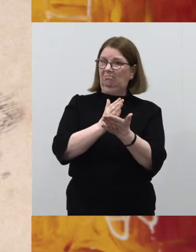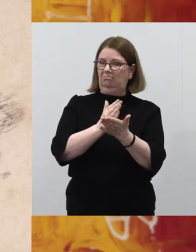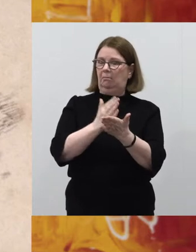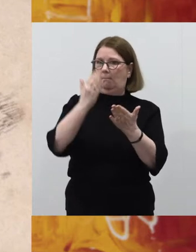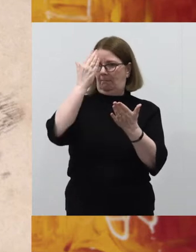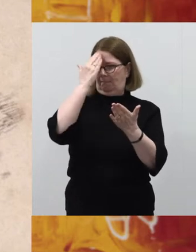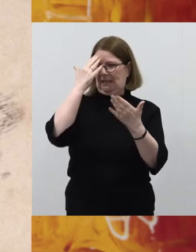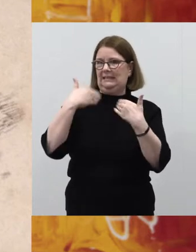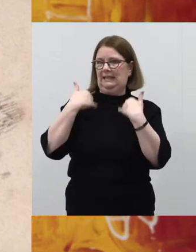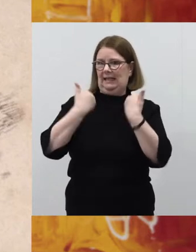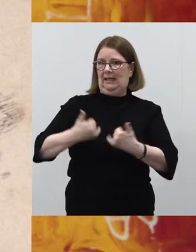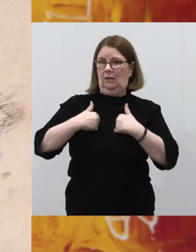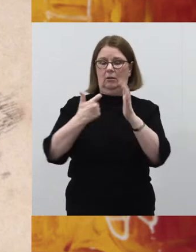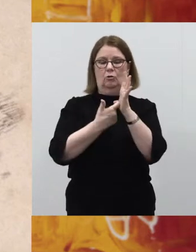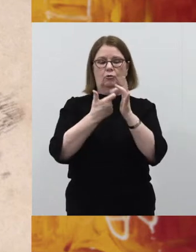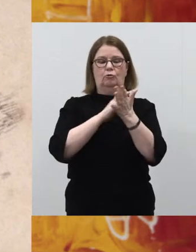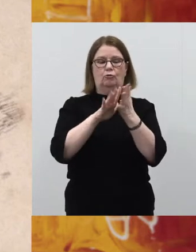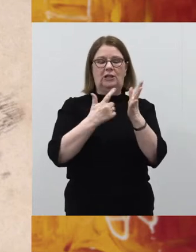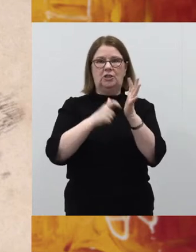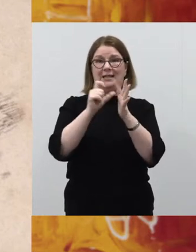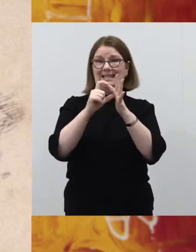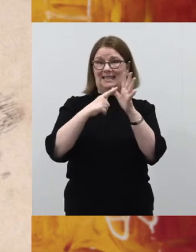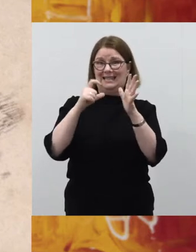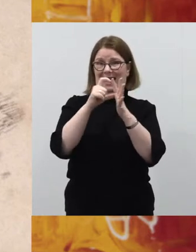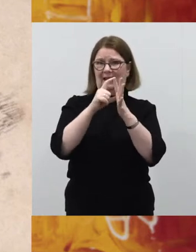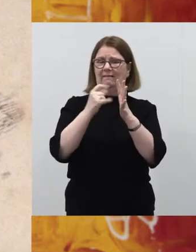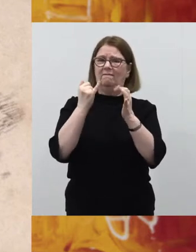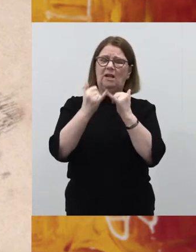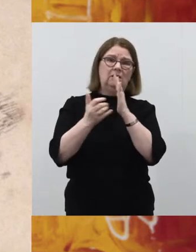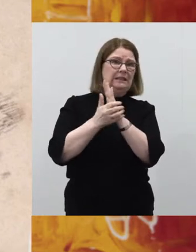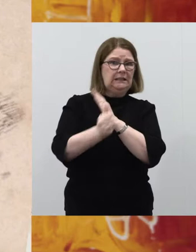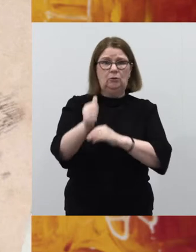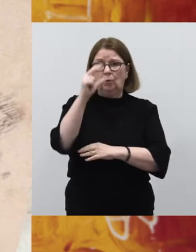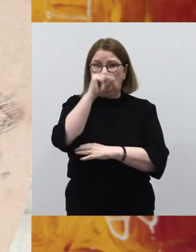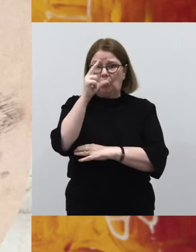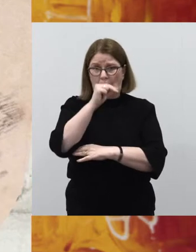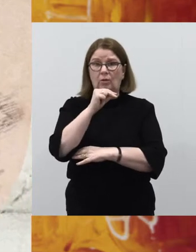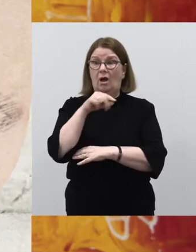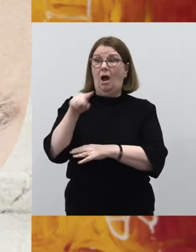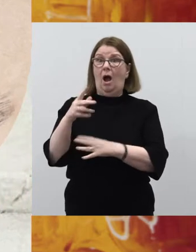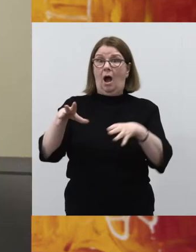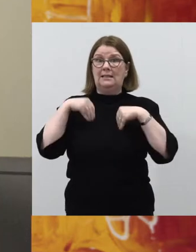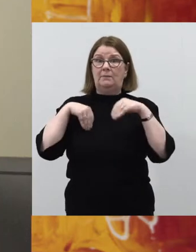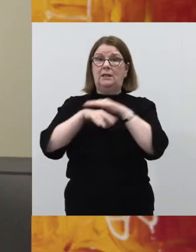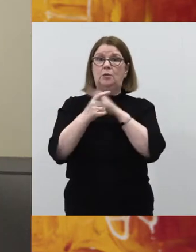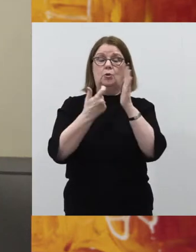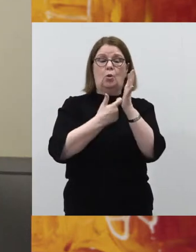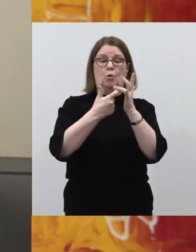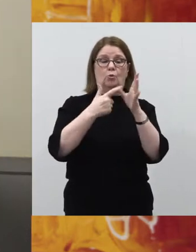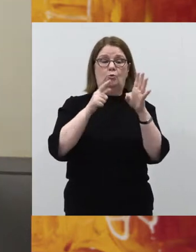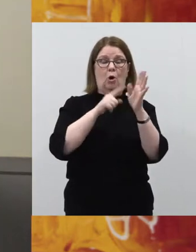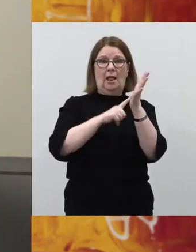as non compos mentis, and it was suggested that he be institutionalised. Unfortunately for his